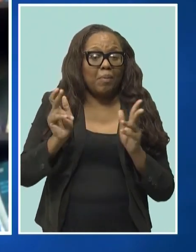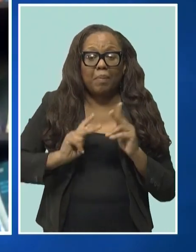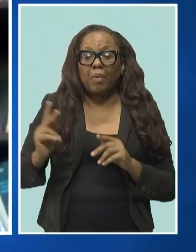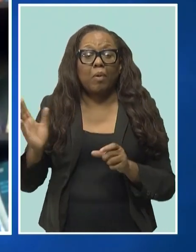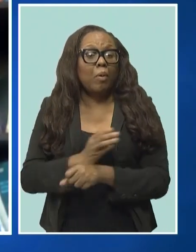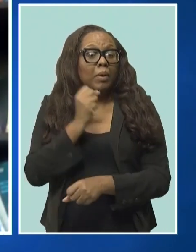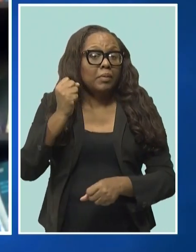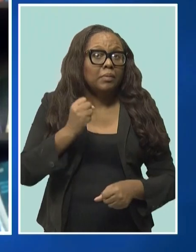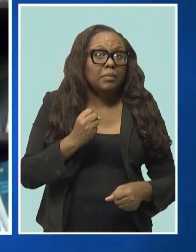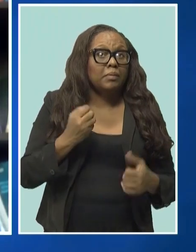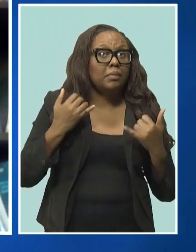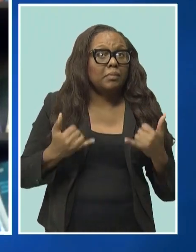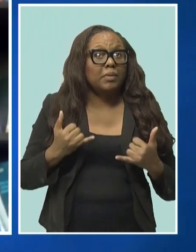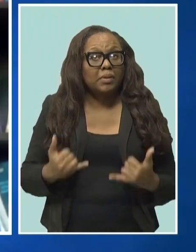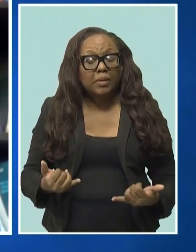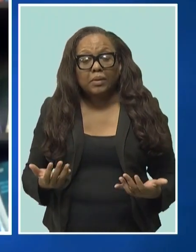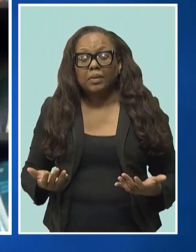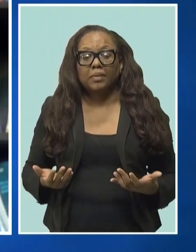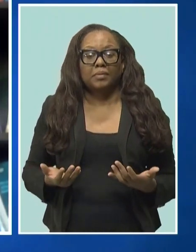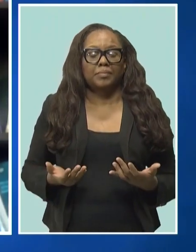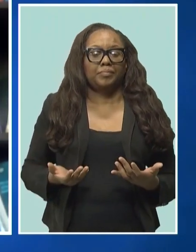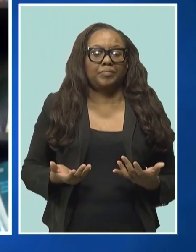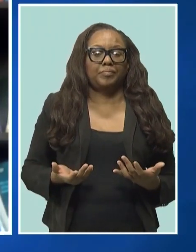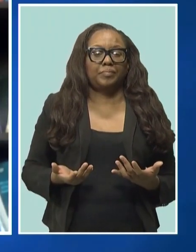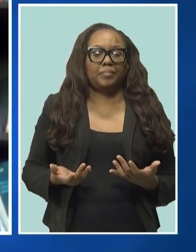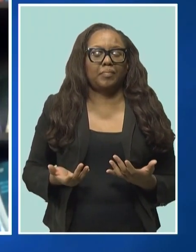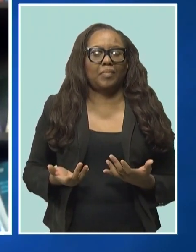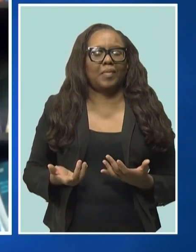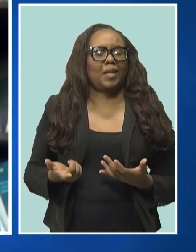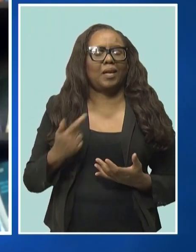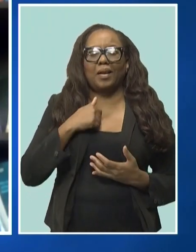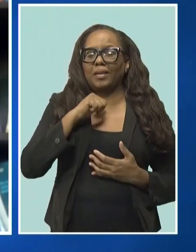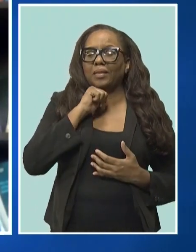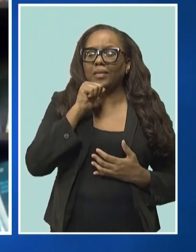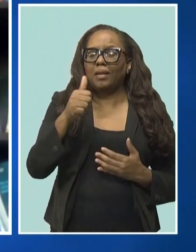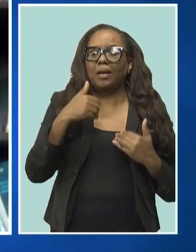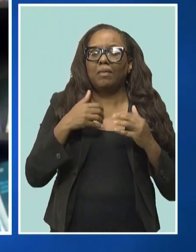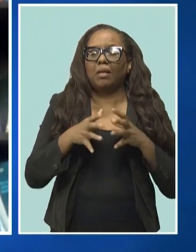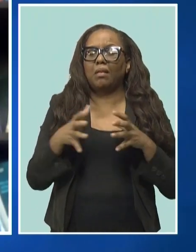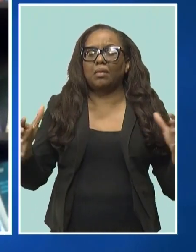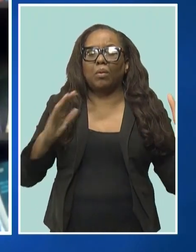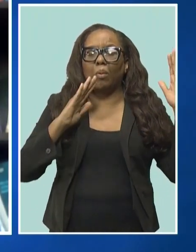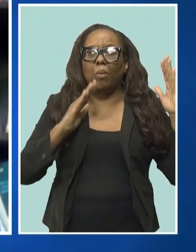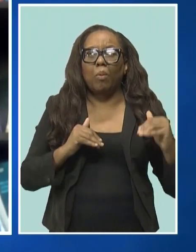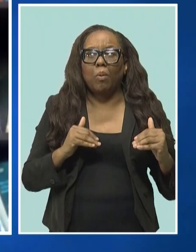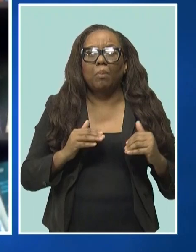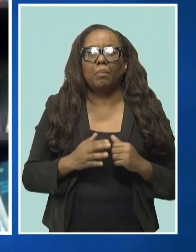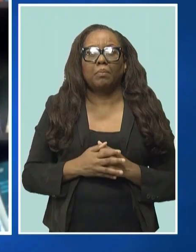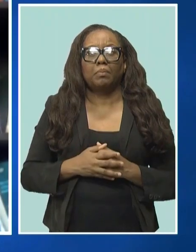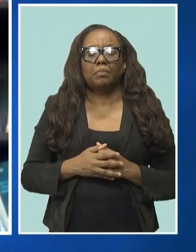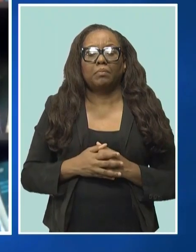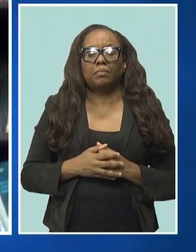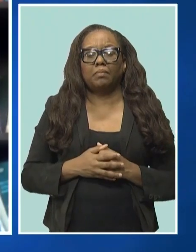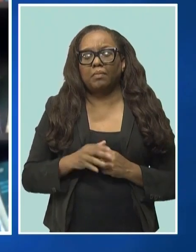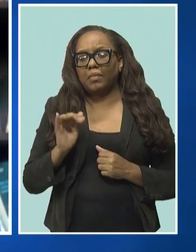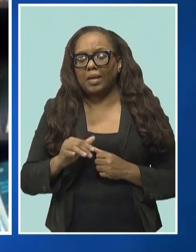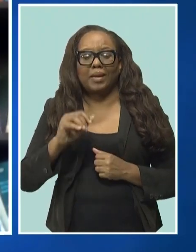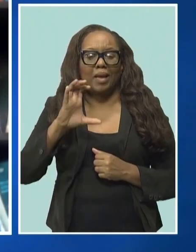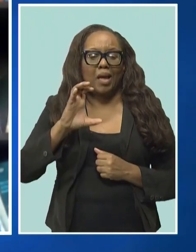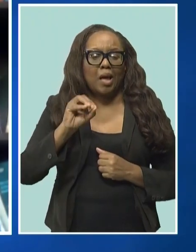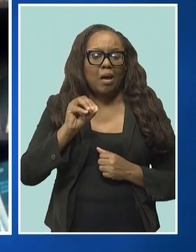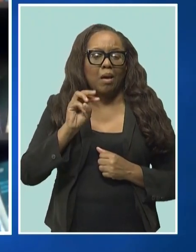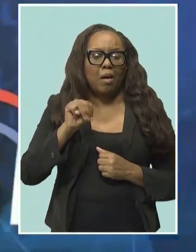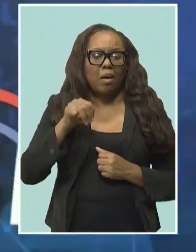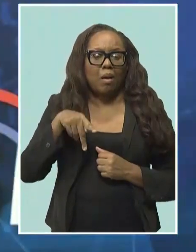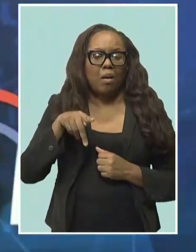to medium term. And I am not optimistic about measures like the compact holding significantly